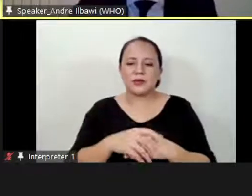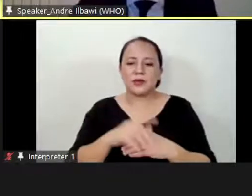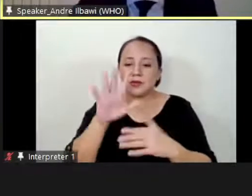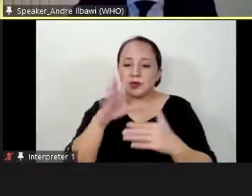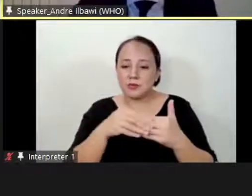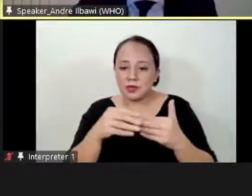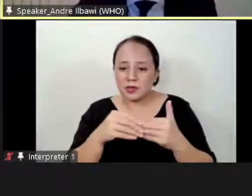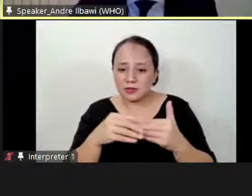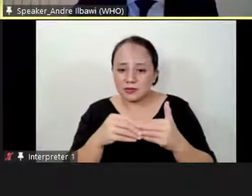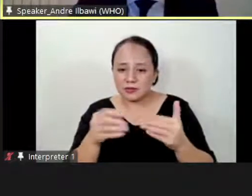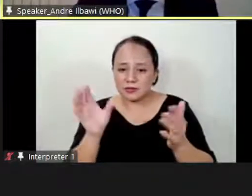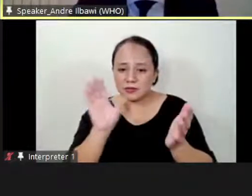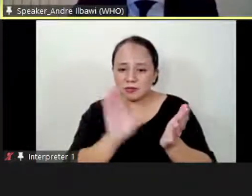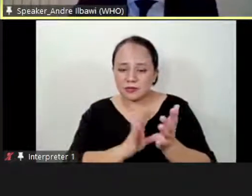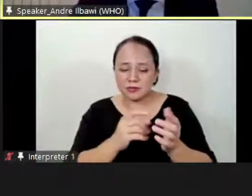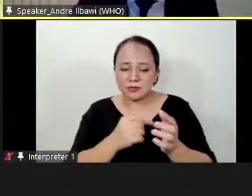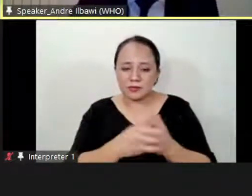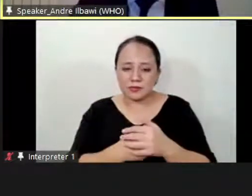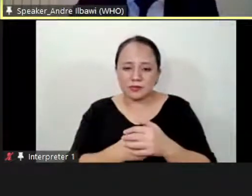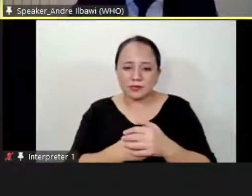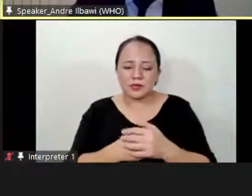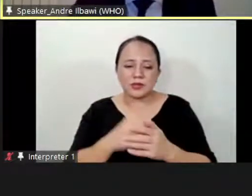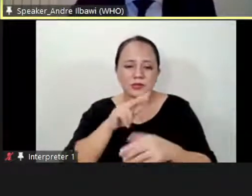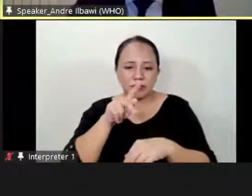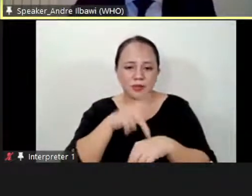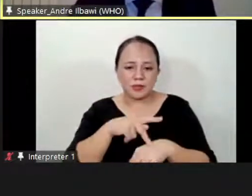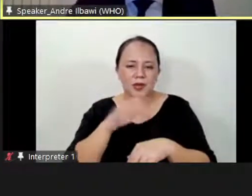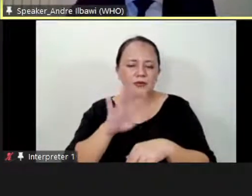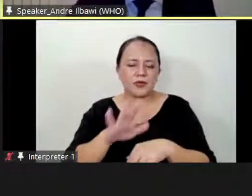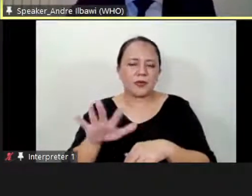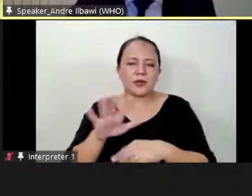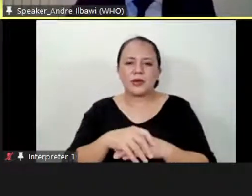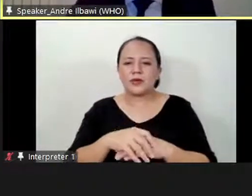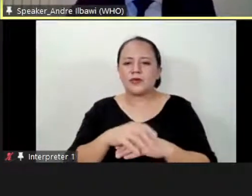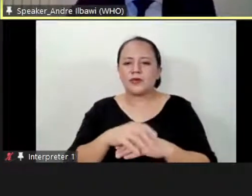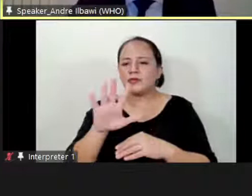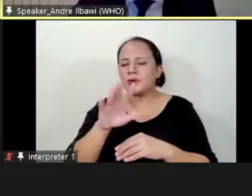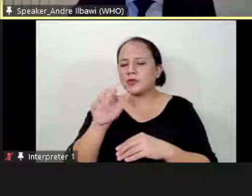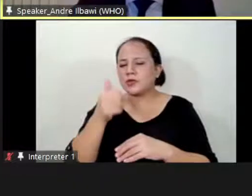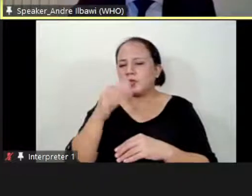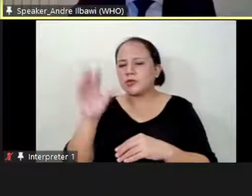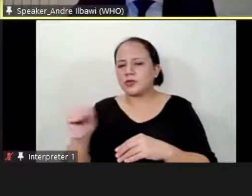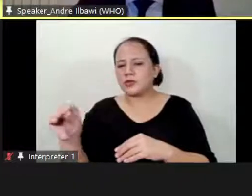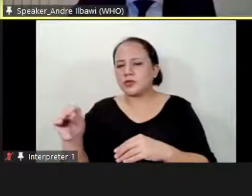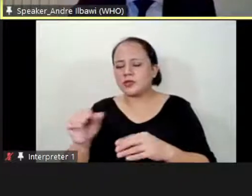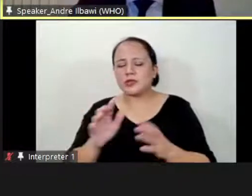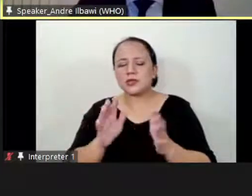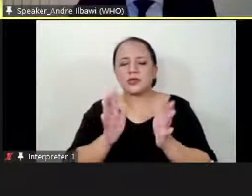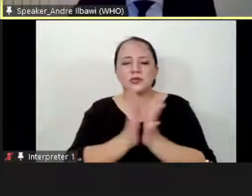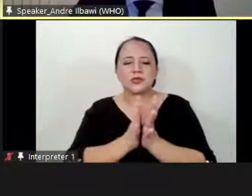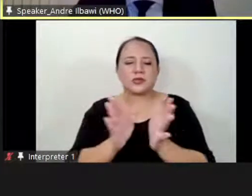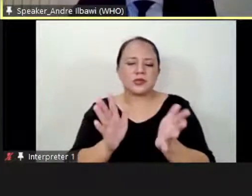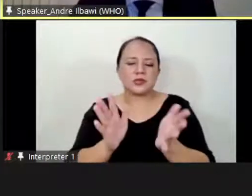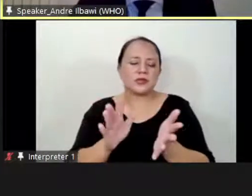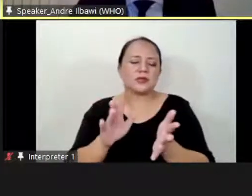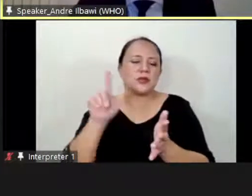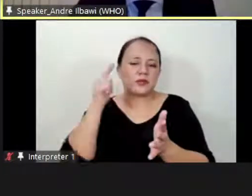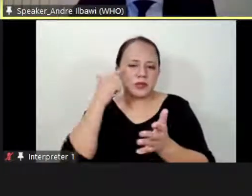capita. In a country like the Philippines, that's about 5 to 10% of the general government expenditure, and that is